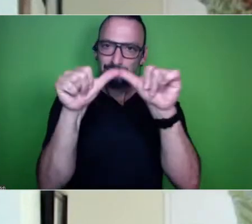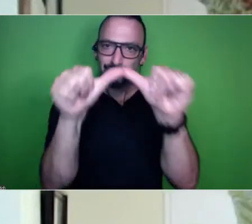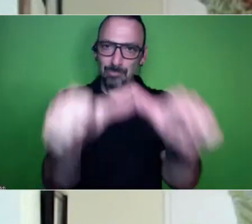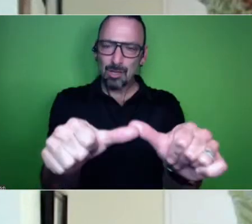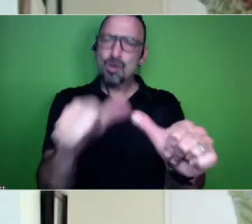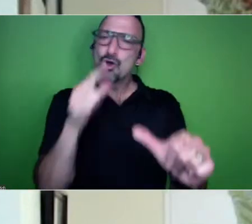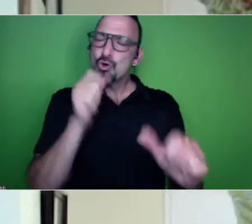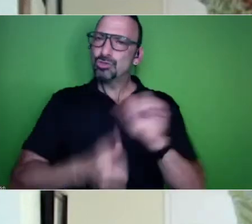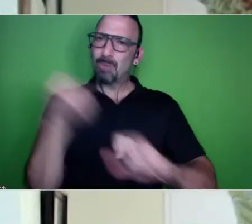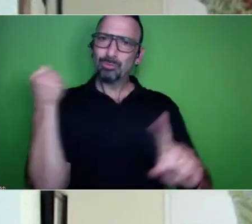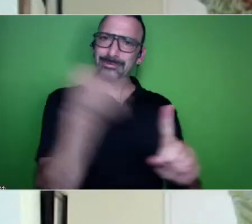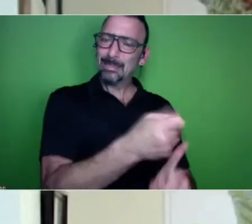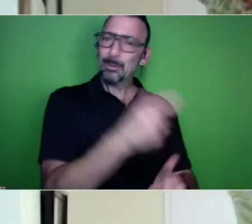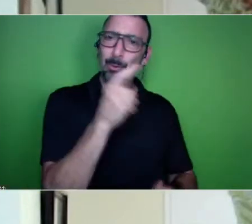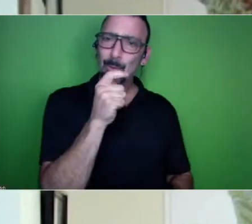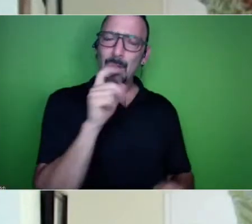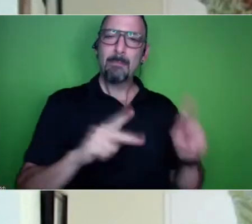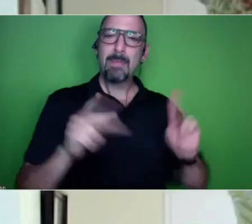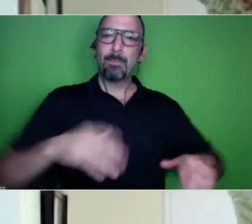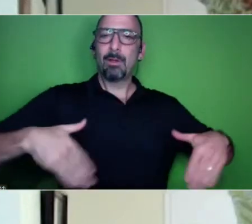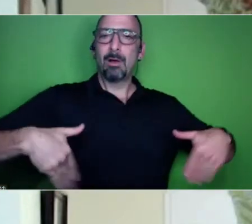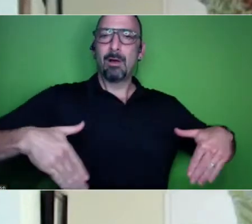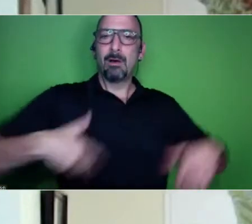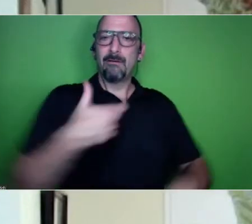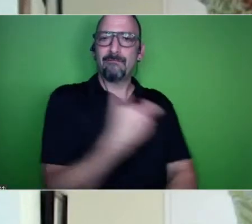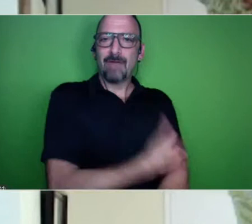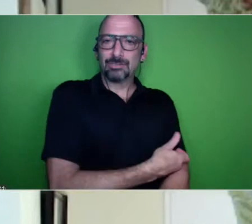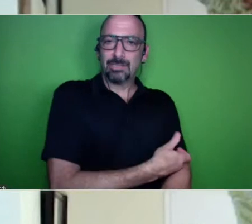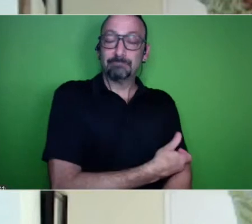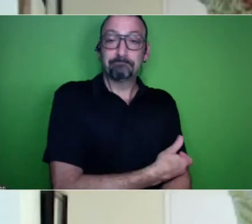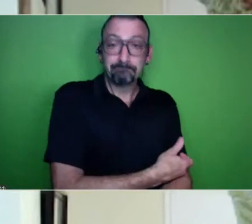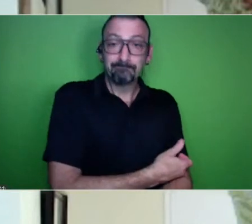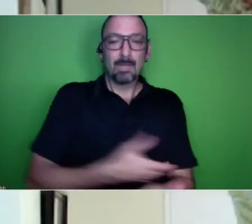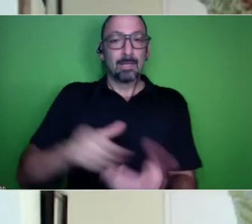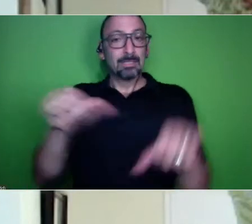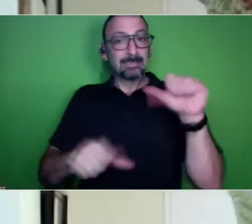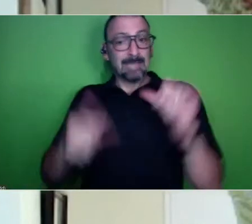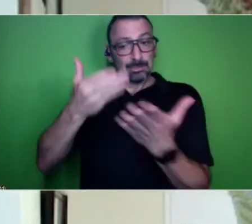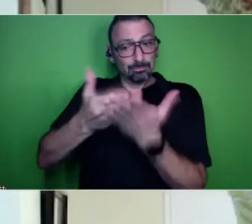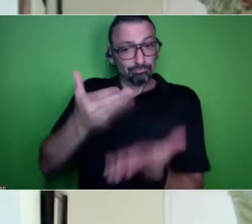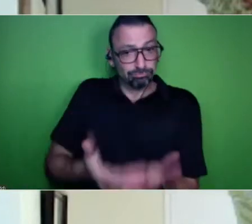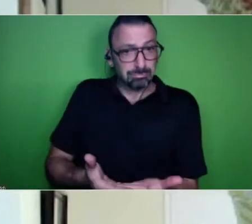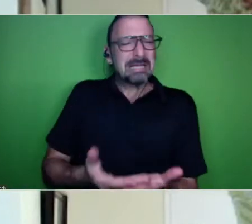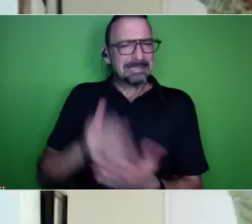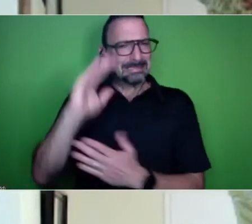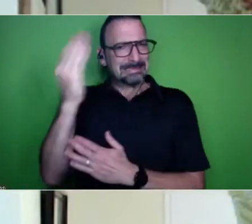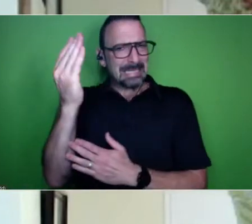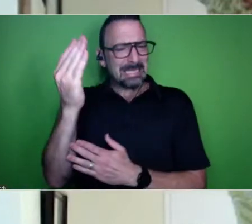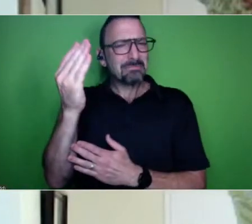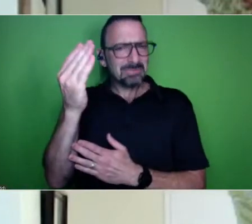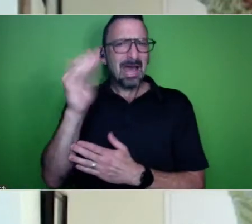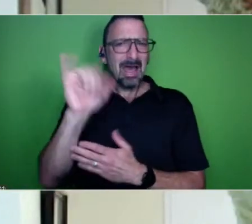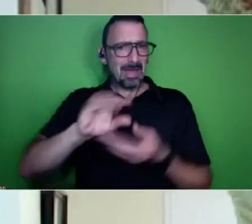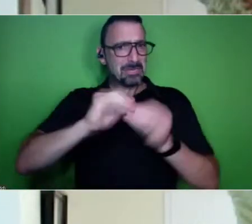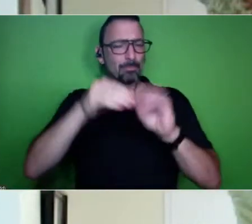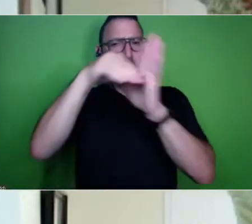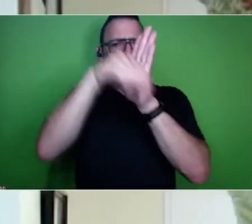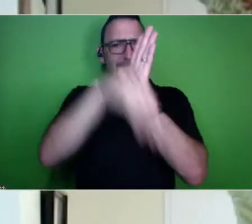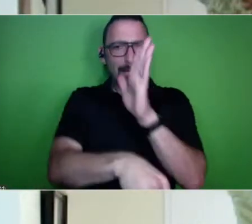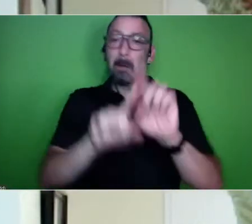unvaccinated. Recently, the data suggests that this may be decreasing, yet we just had Labor Day,